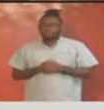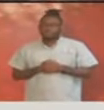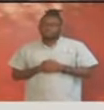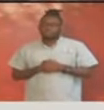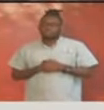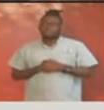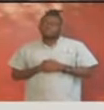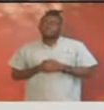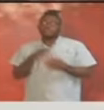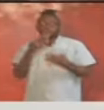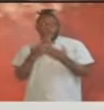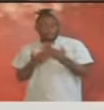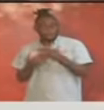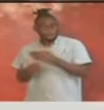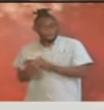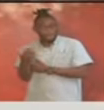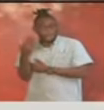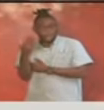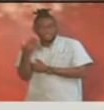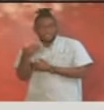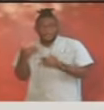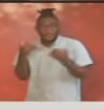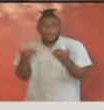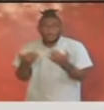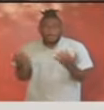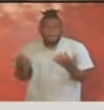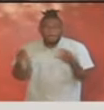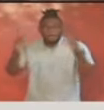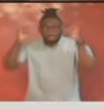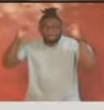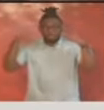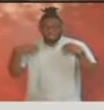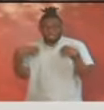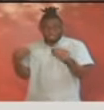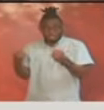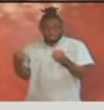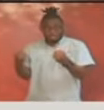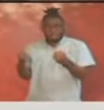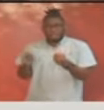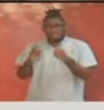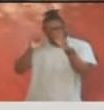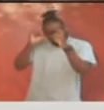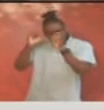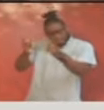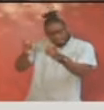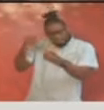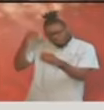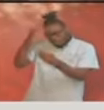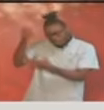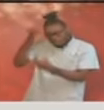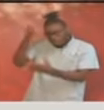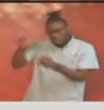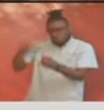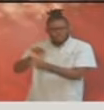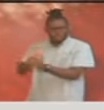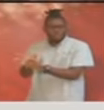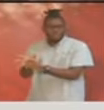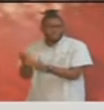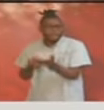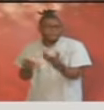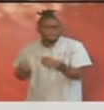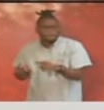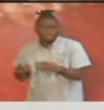Good morning. This is the Ministry of Health's virtual media conference on the national COVID-19 response. Here in